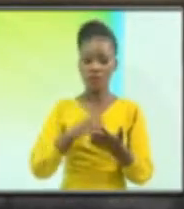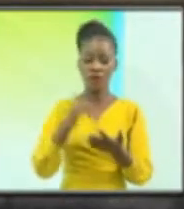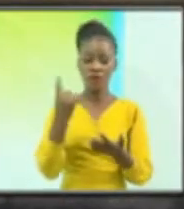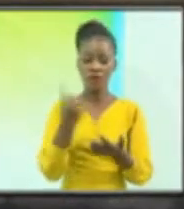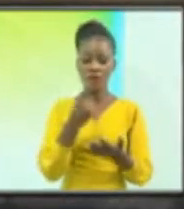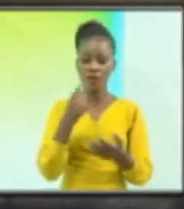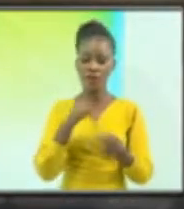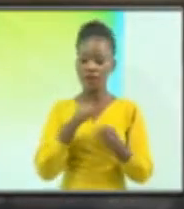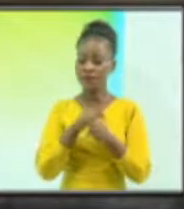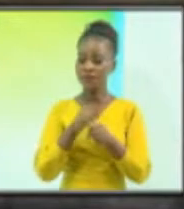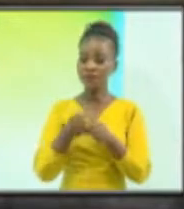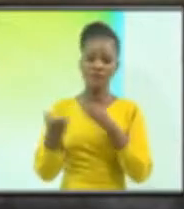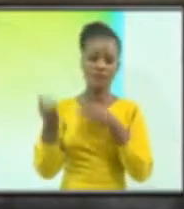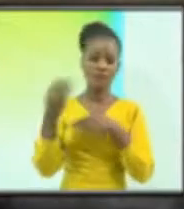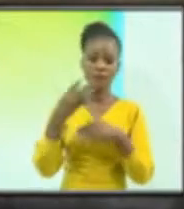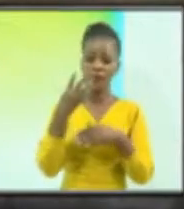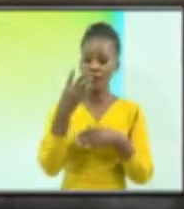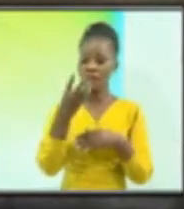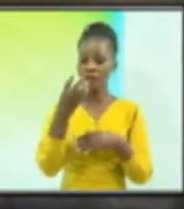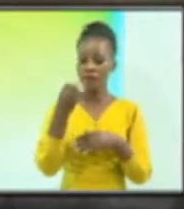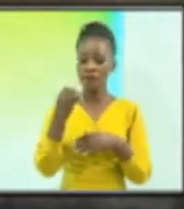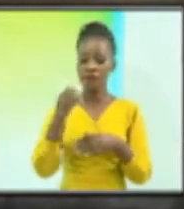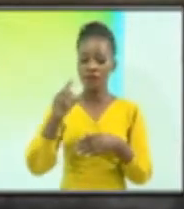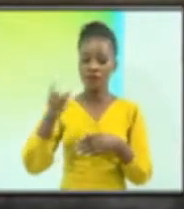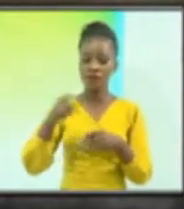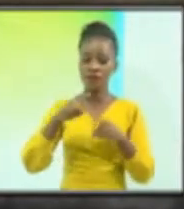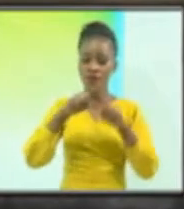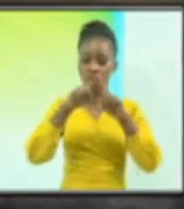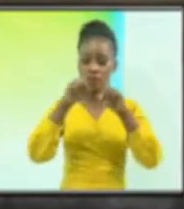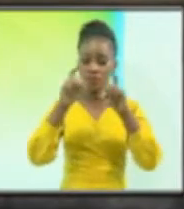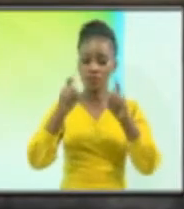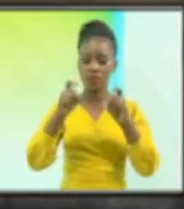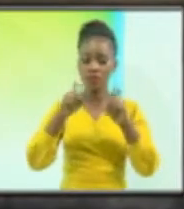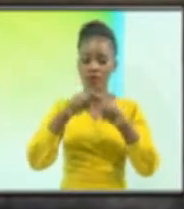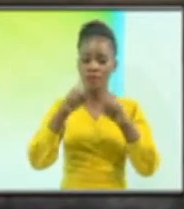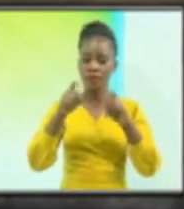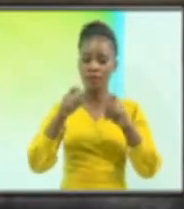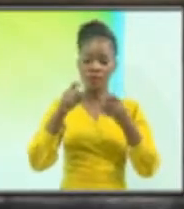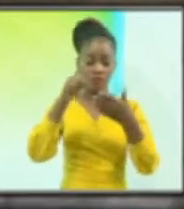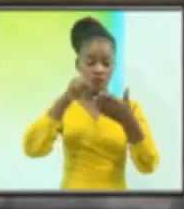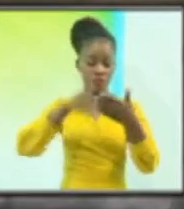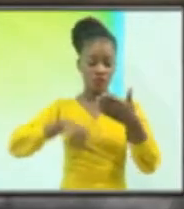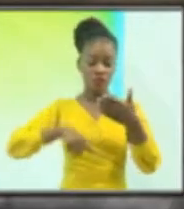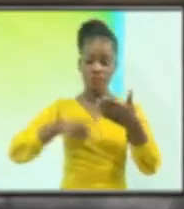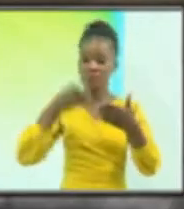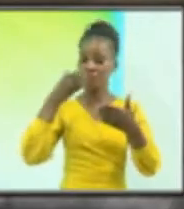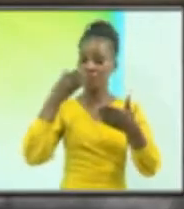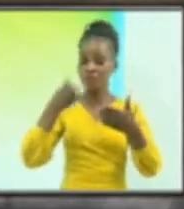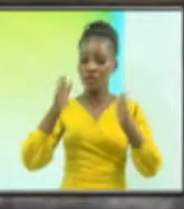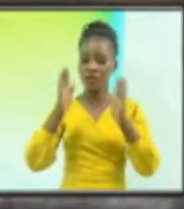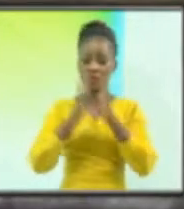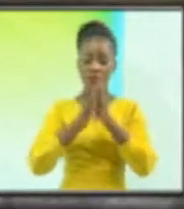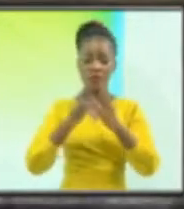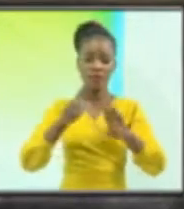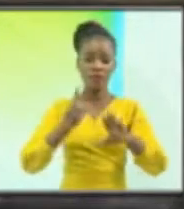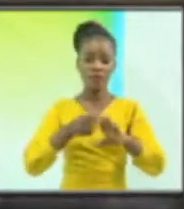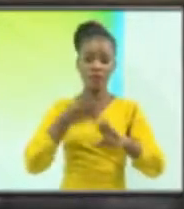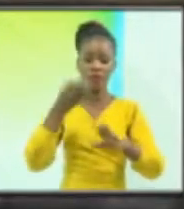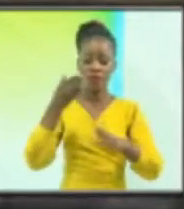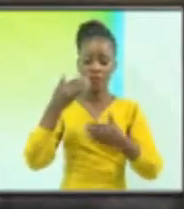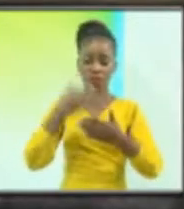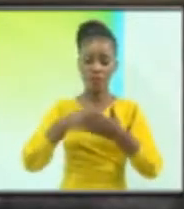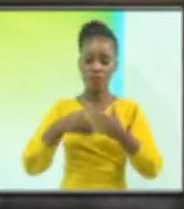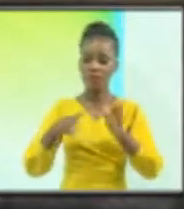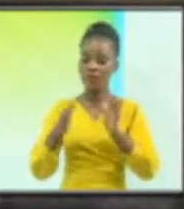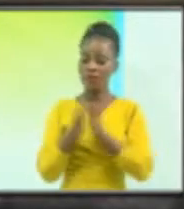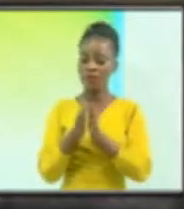is pay 50,000, provide a photograph and your details, maybe national ID, then they will put in your